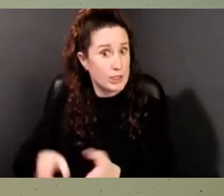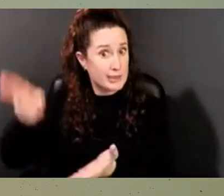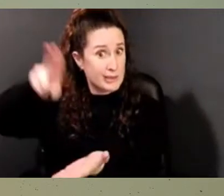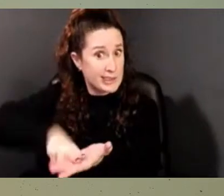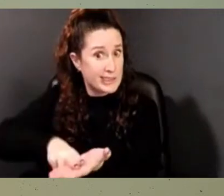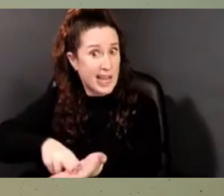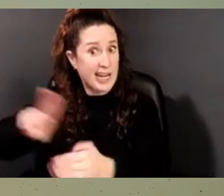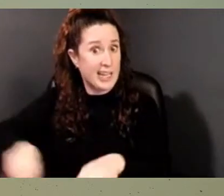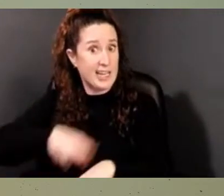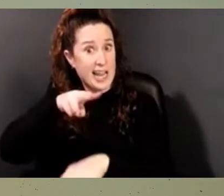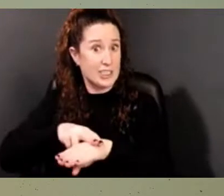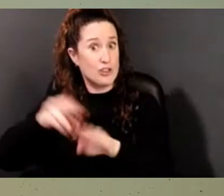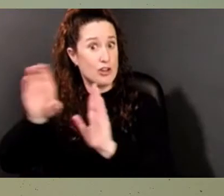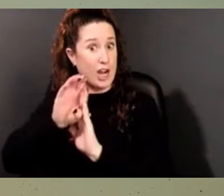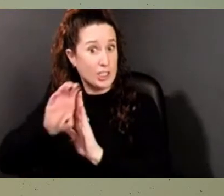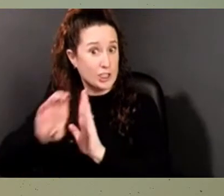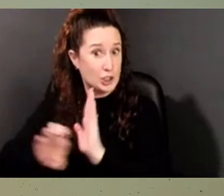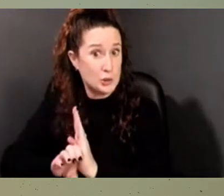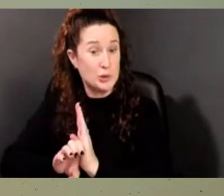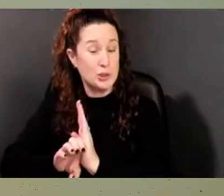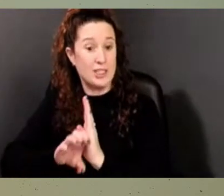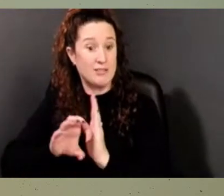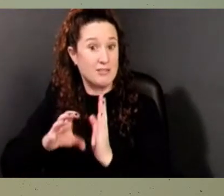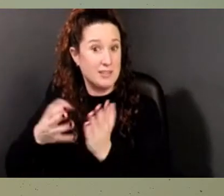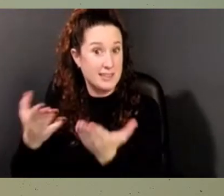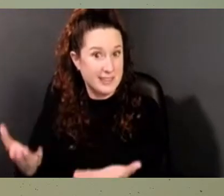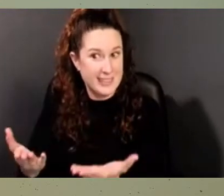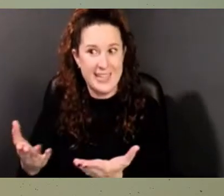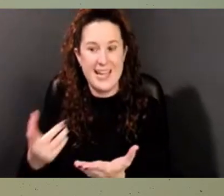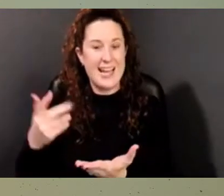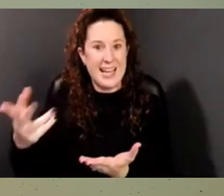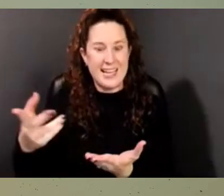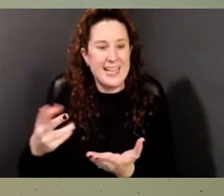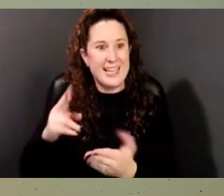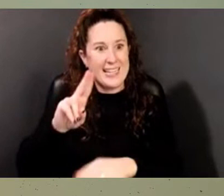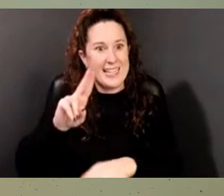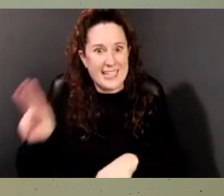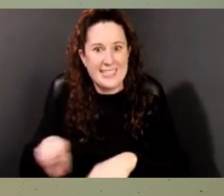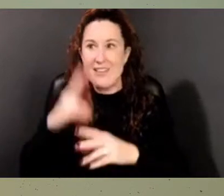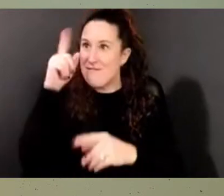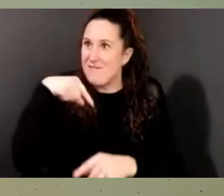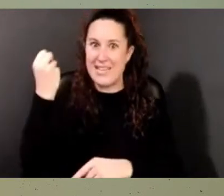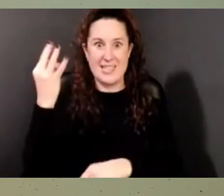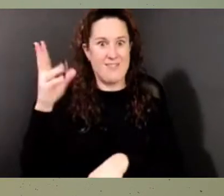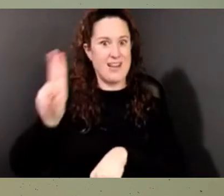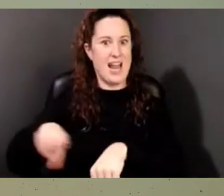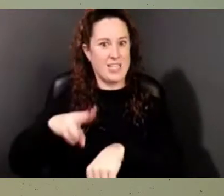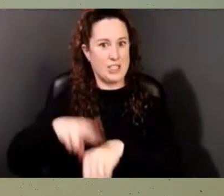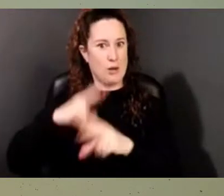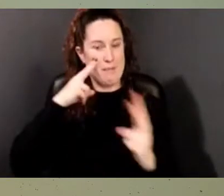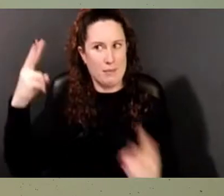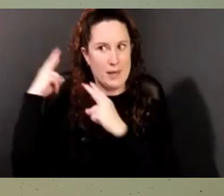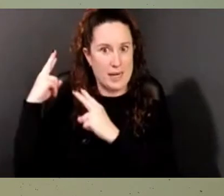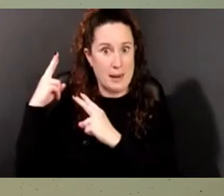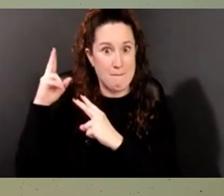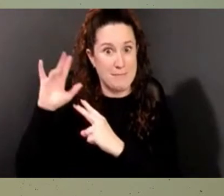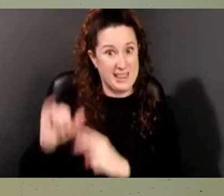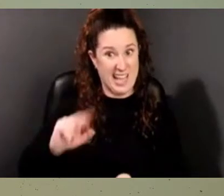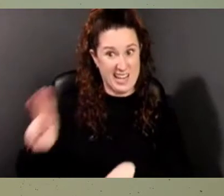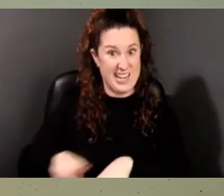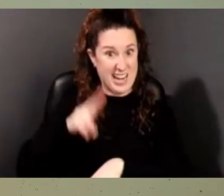of the Revolution. These are spaces of national memory, but that memory has been jaded, it's been